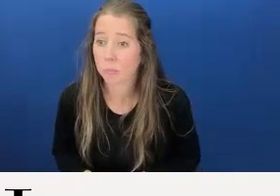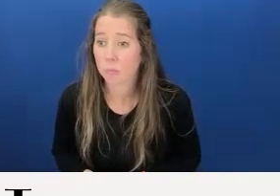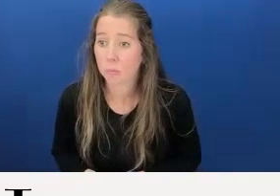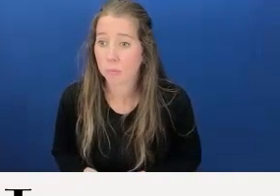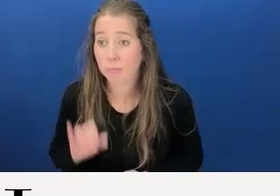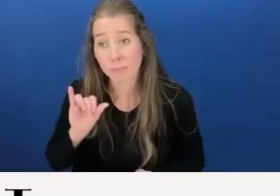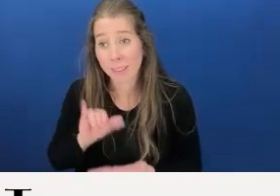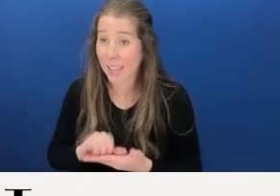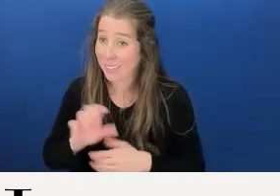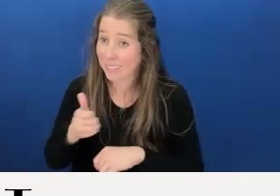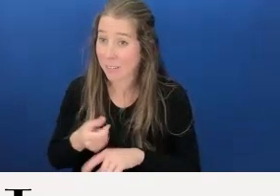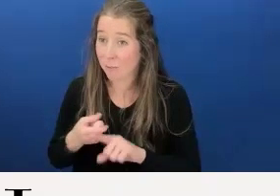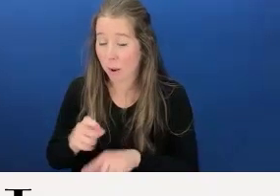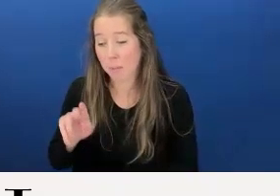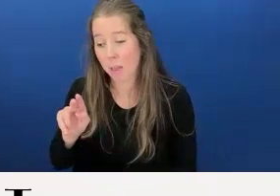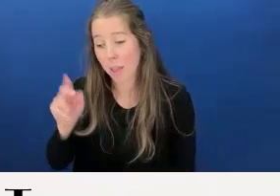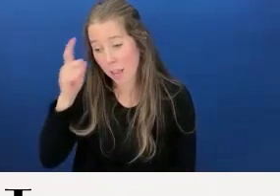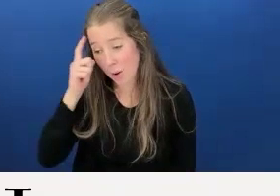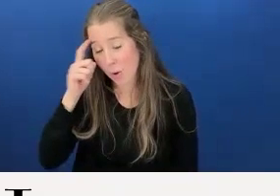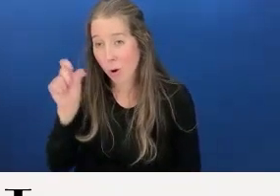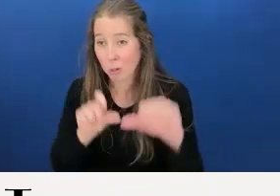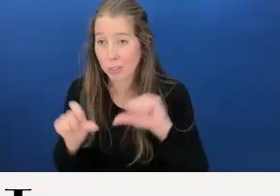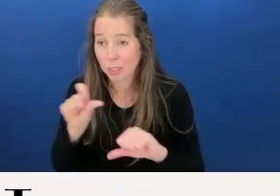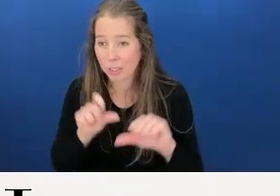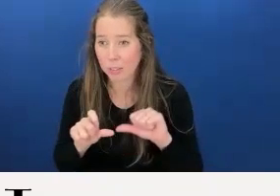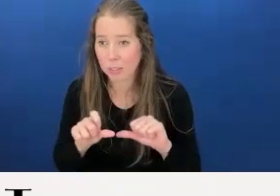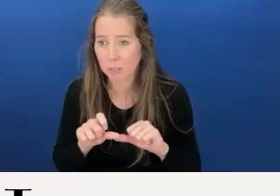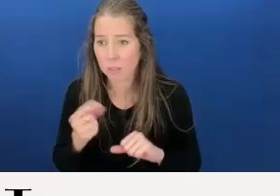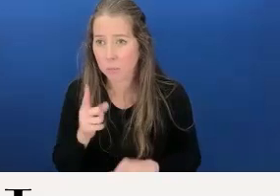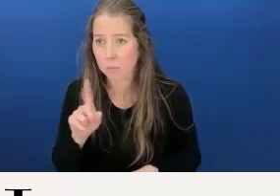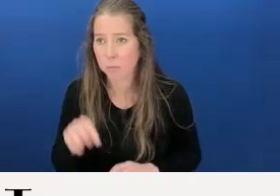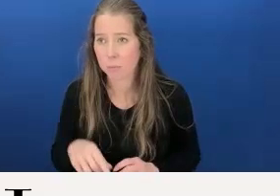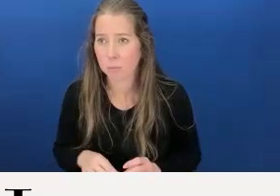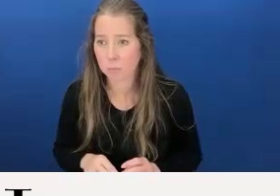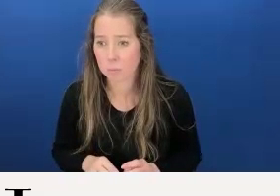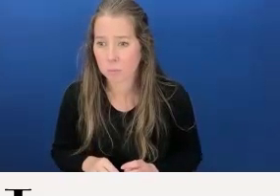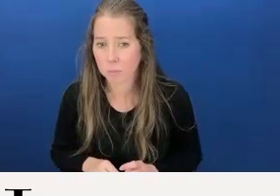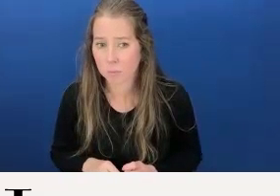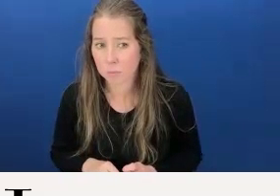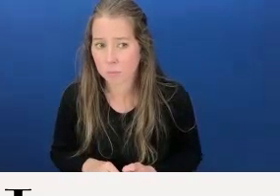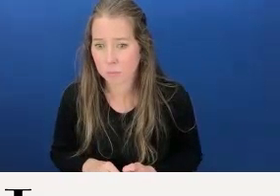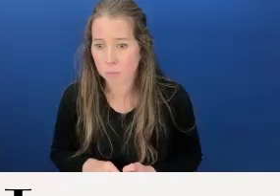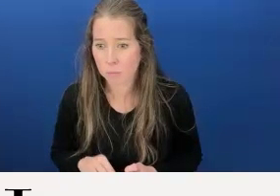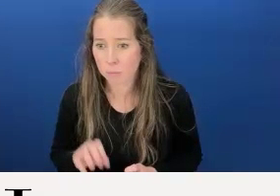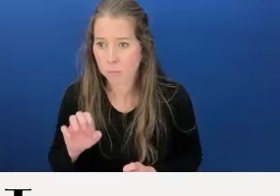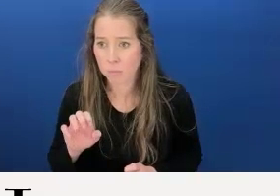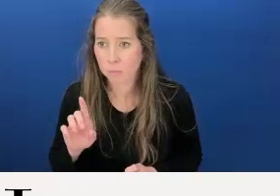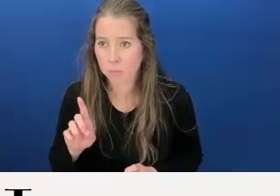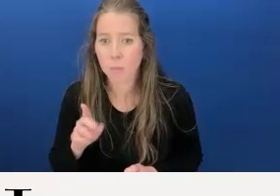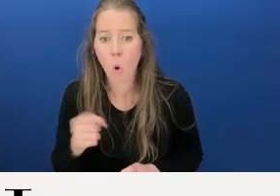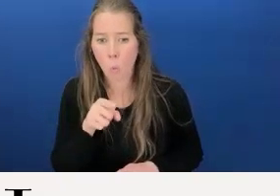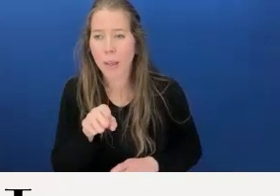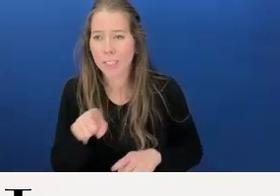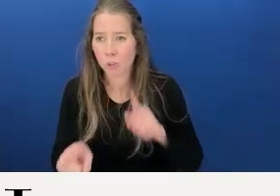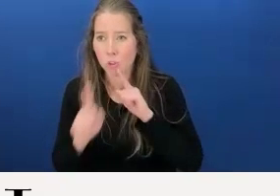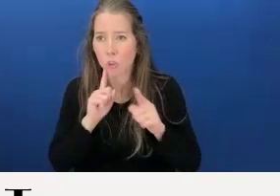on neuroscience. Yes. Hi. So this is long, so I'll read it out. Editing captions would be much easier